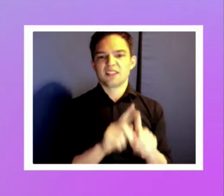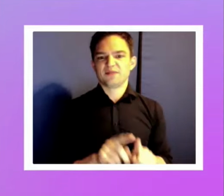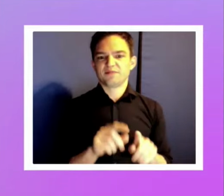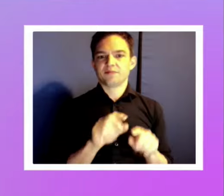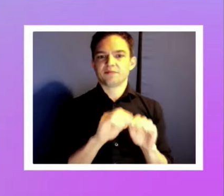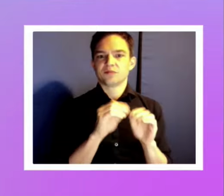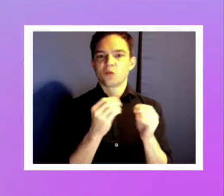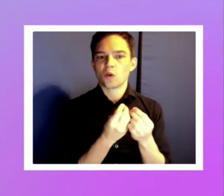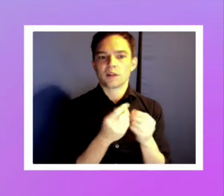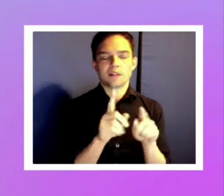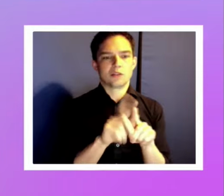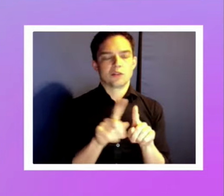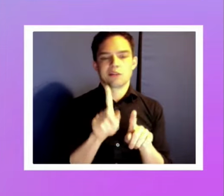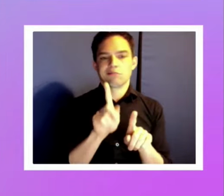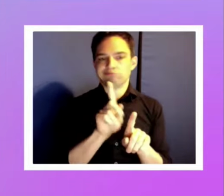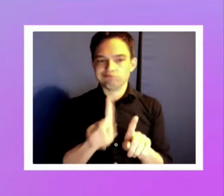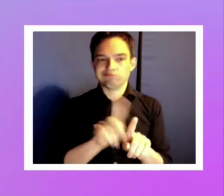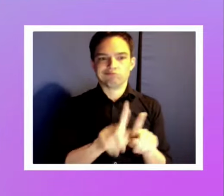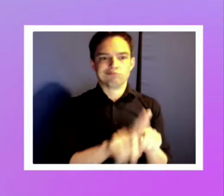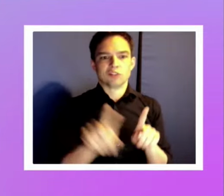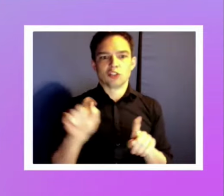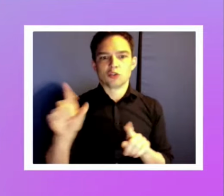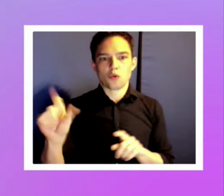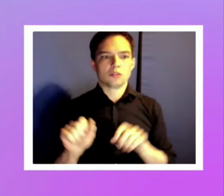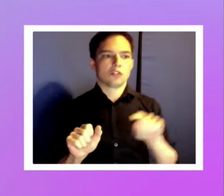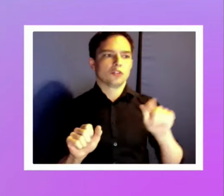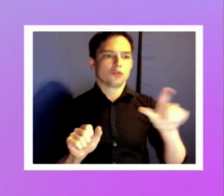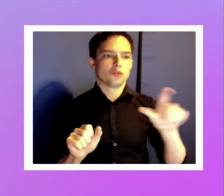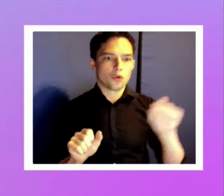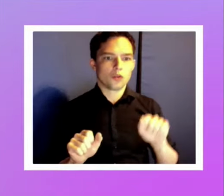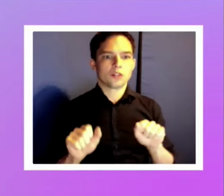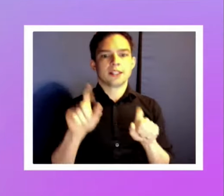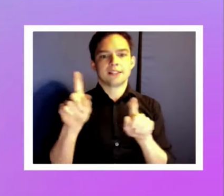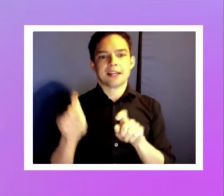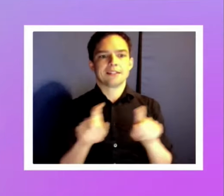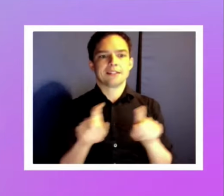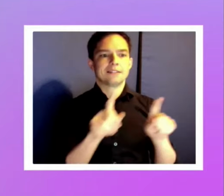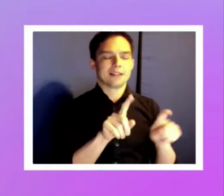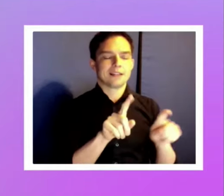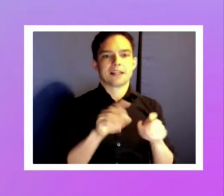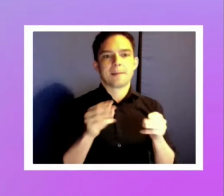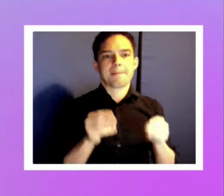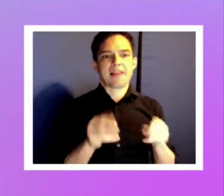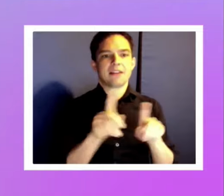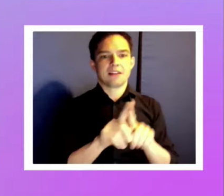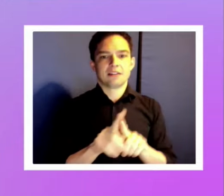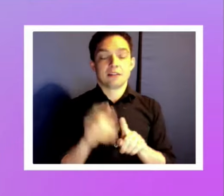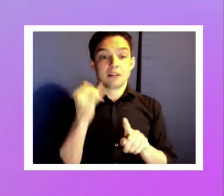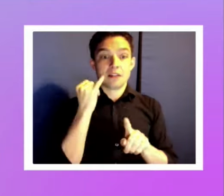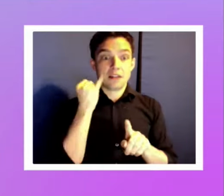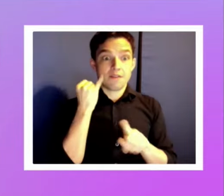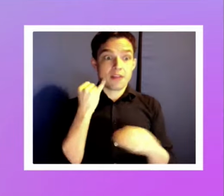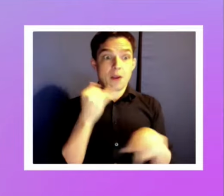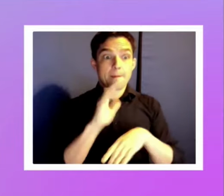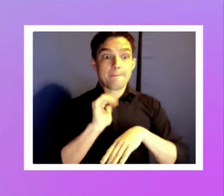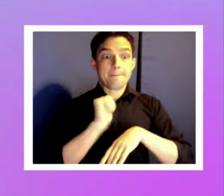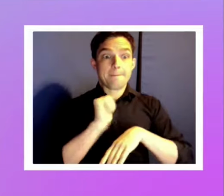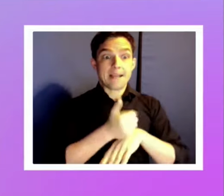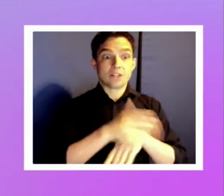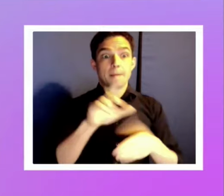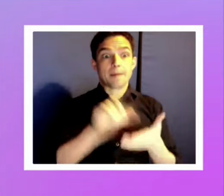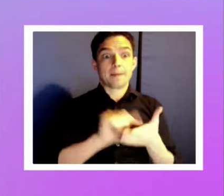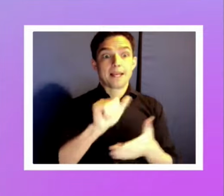using completely different tools, using completely different testing methodologies, as long as those are based on published